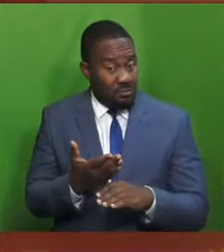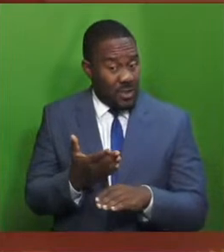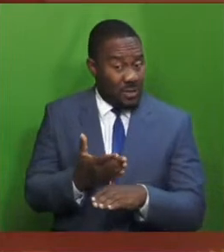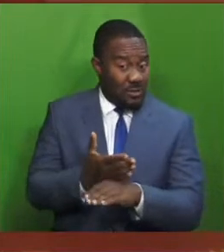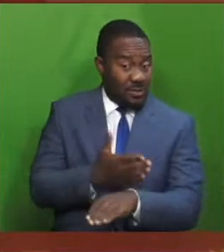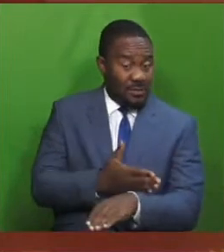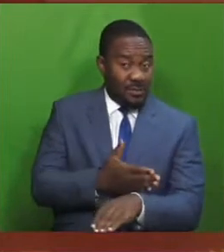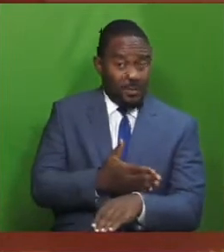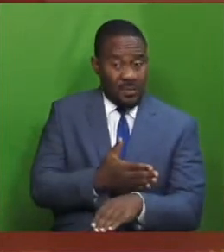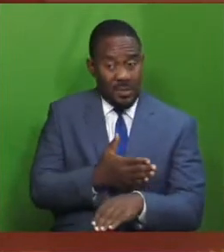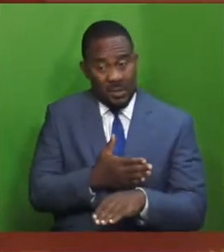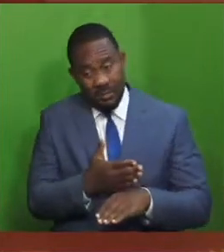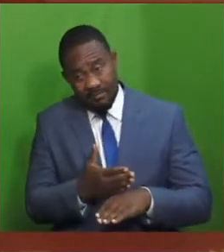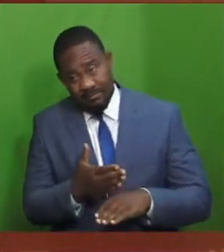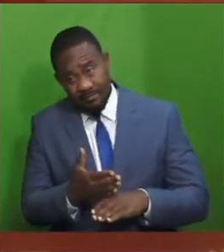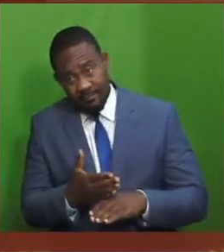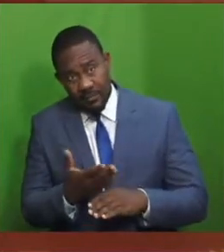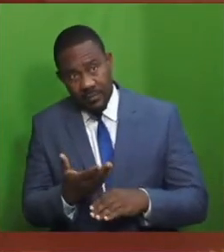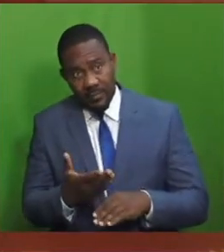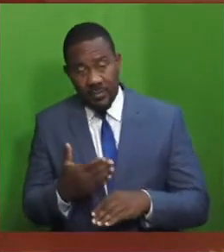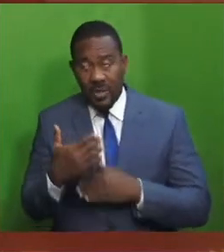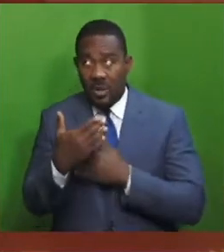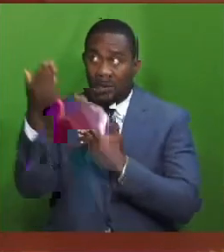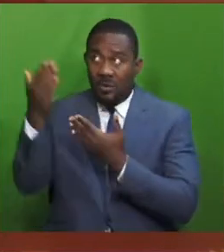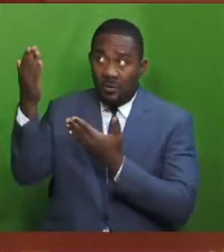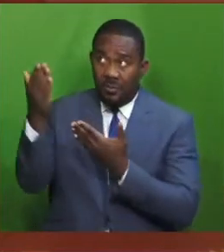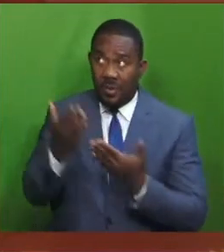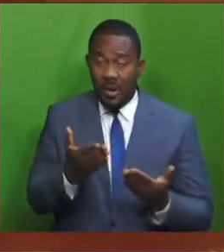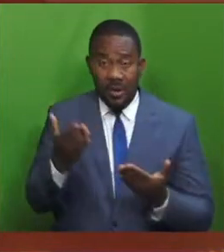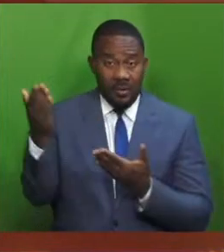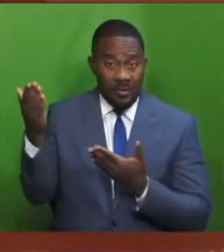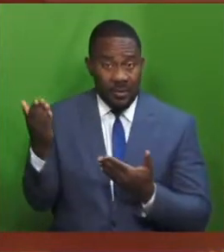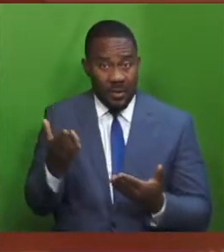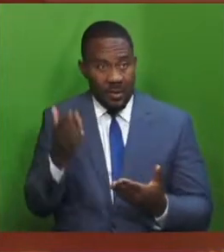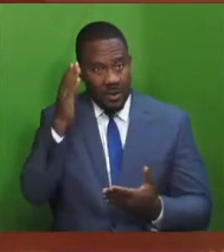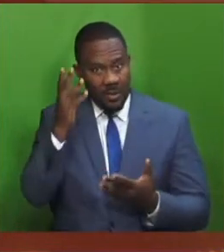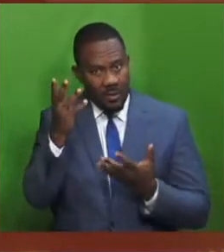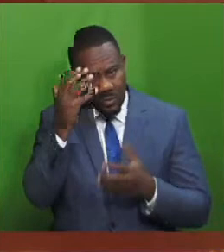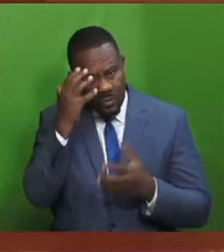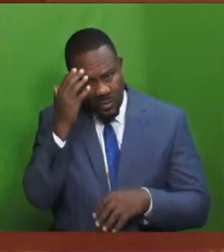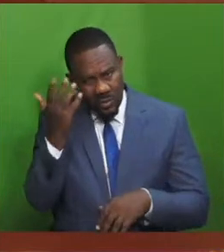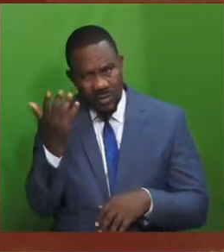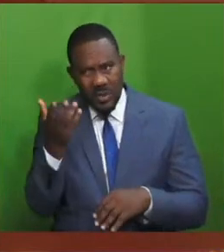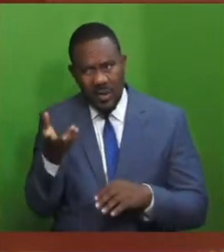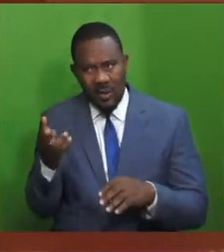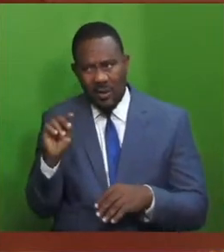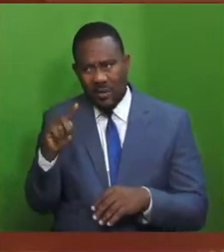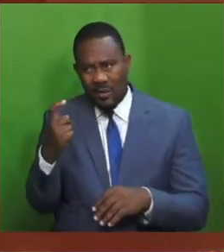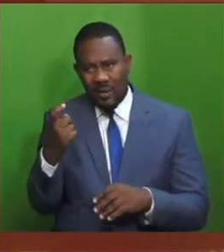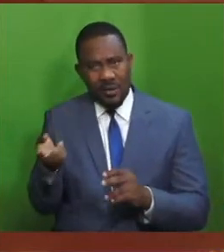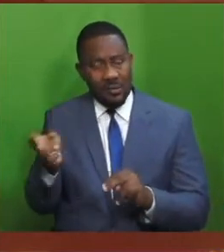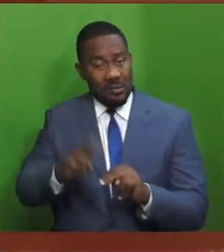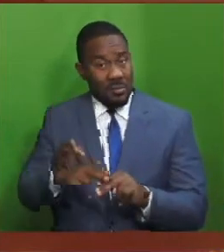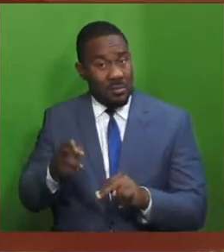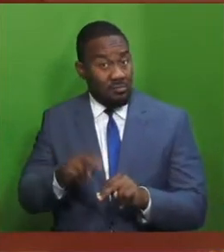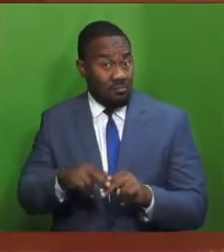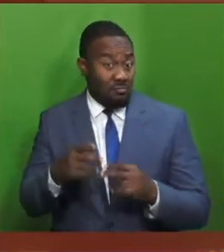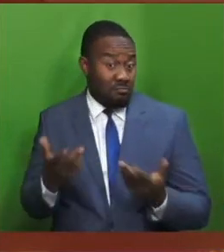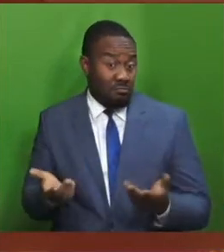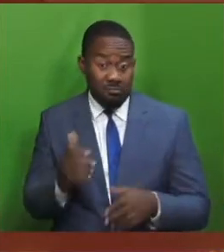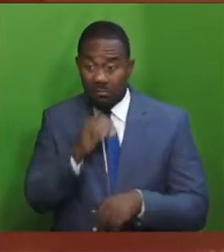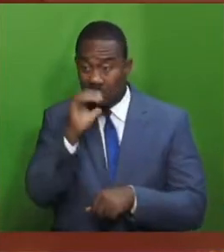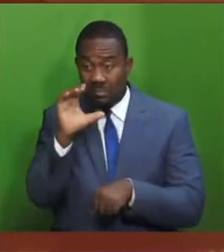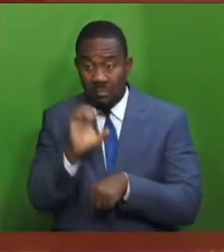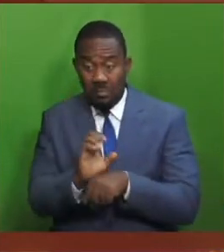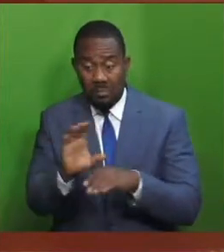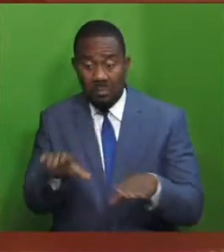know whether they are paying more for imports or not. Unemployed Ghanaians will know whether their sufferings have improved or